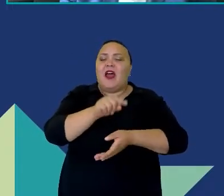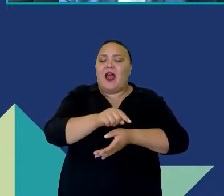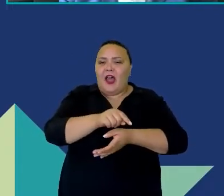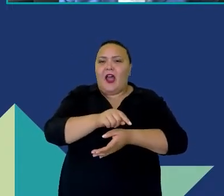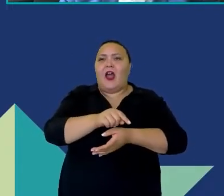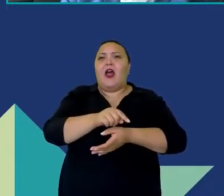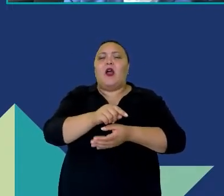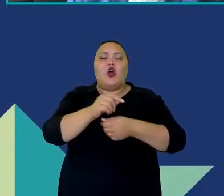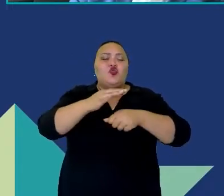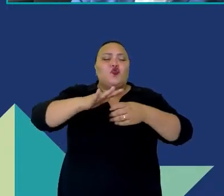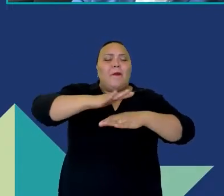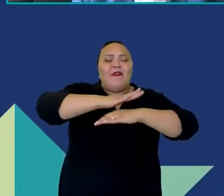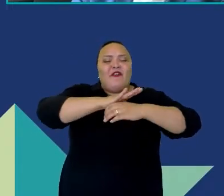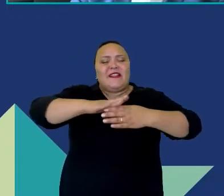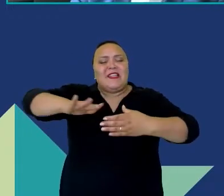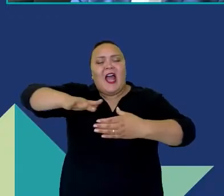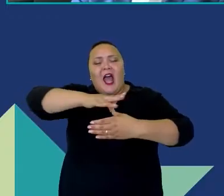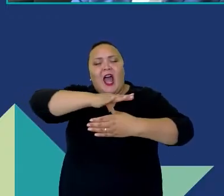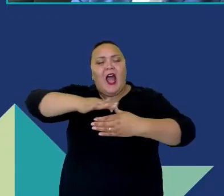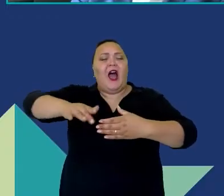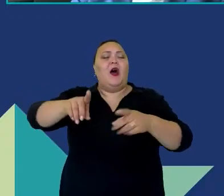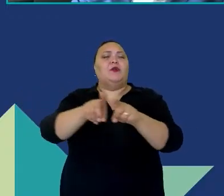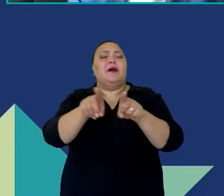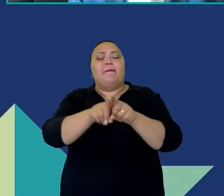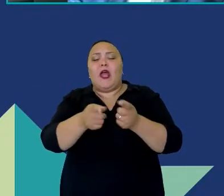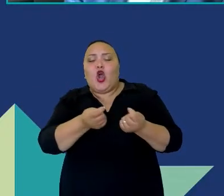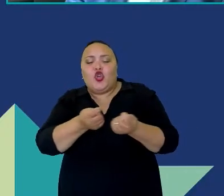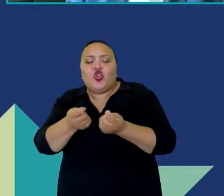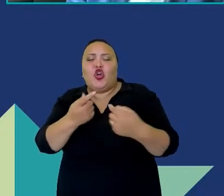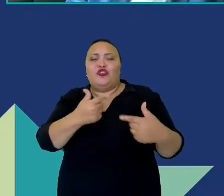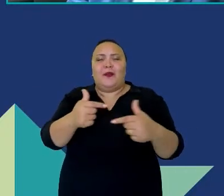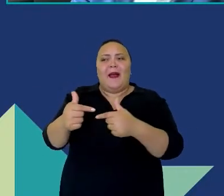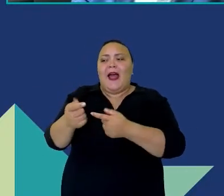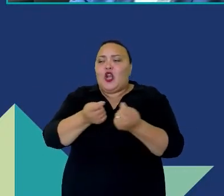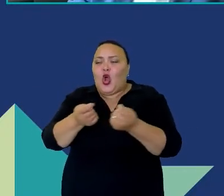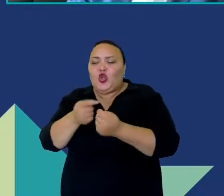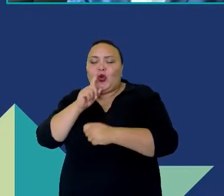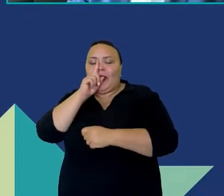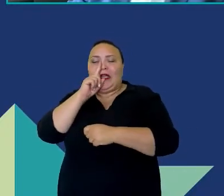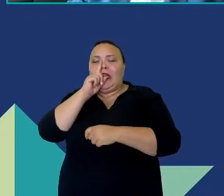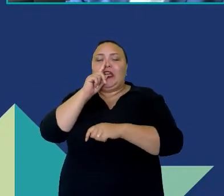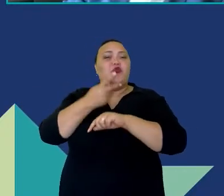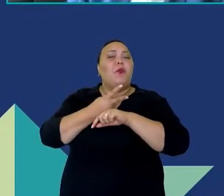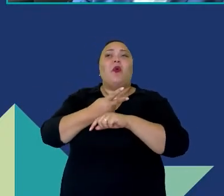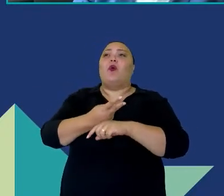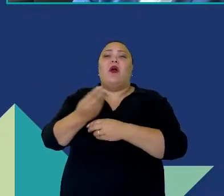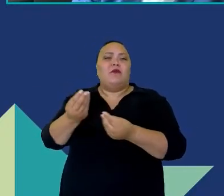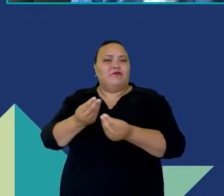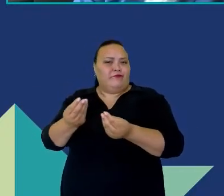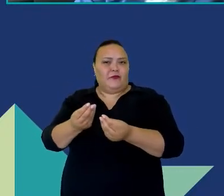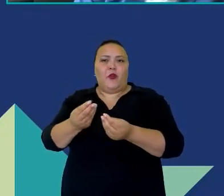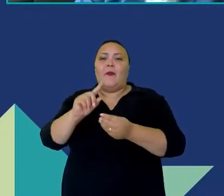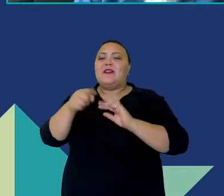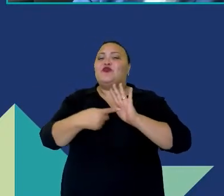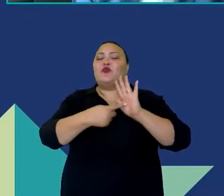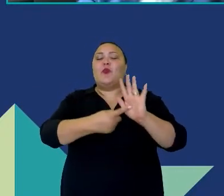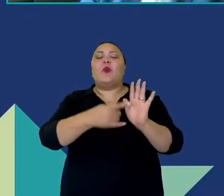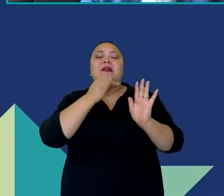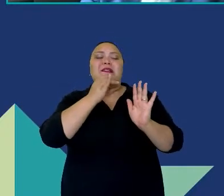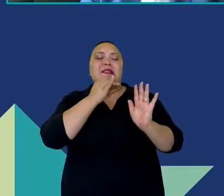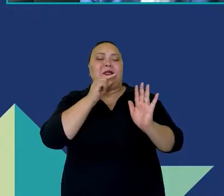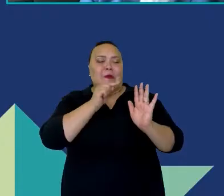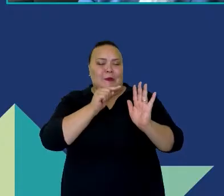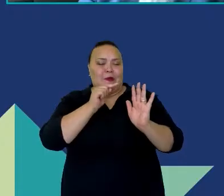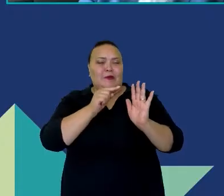critical controls, what to look for specifically. This is an example which is courtesy of Pan American Silver